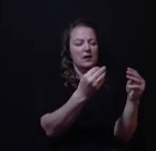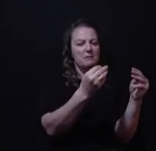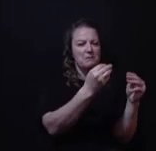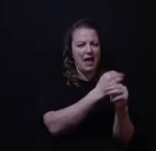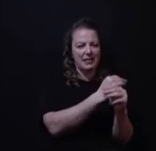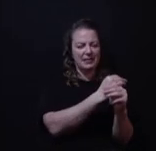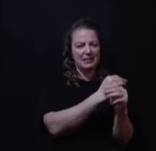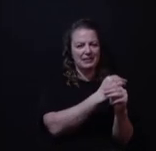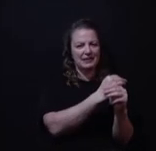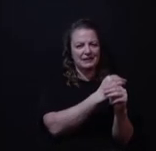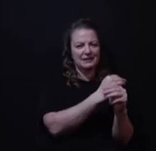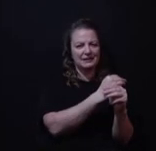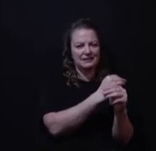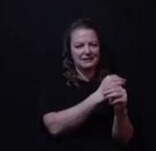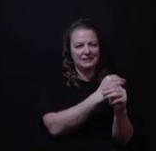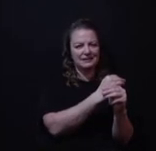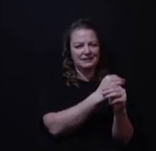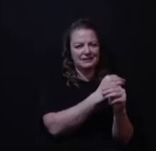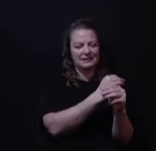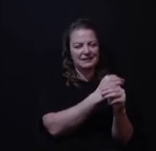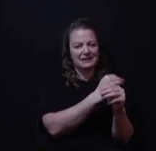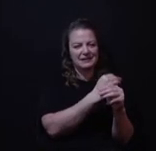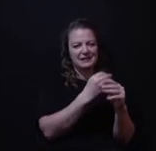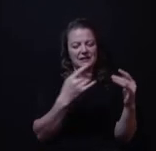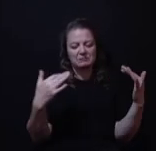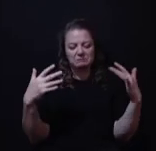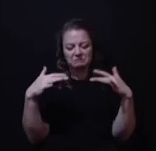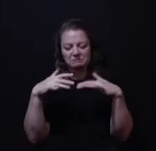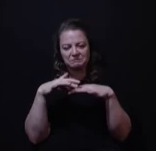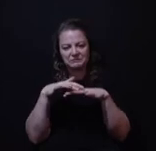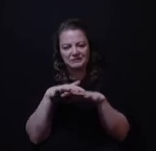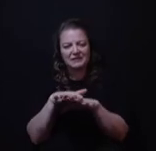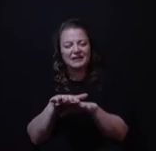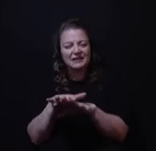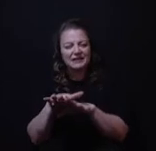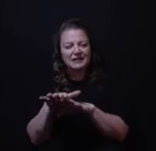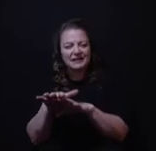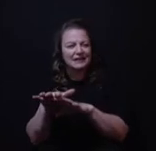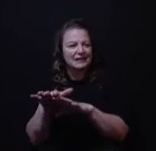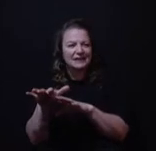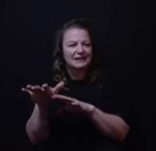equation that can reach in and grab your heart and just soften it.